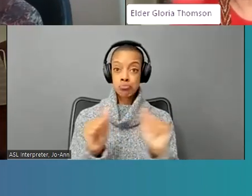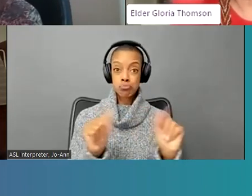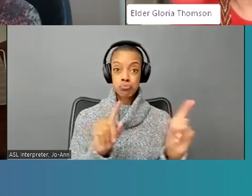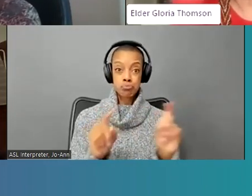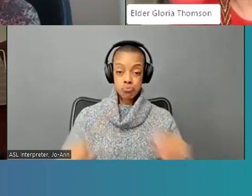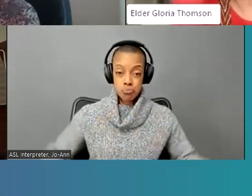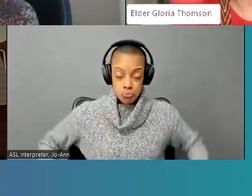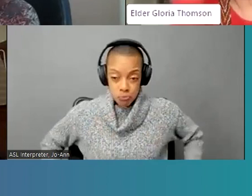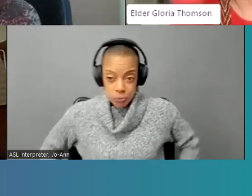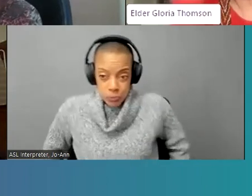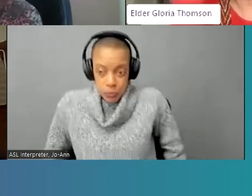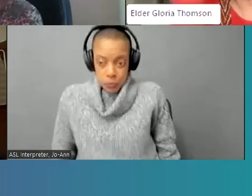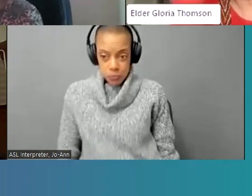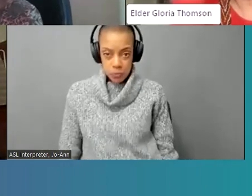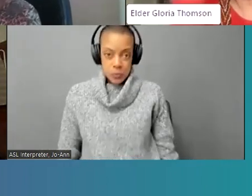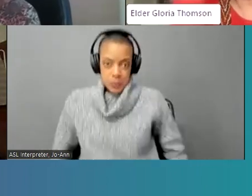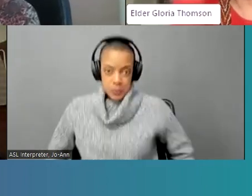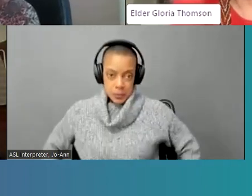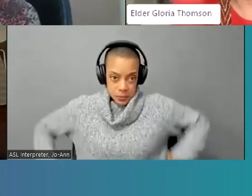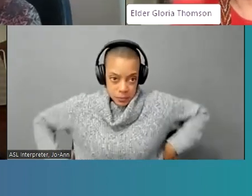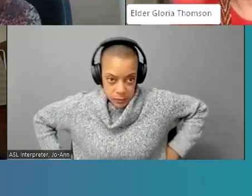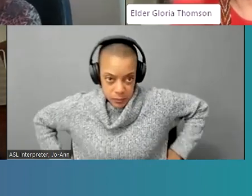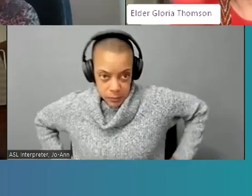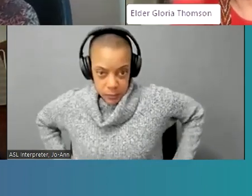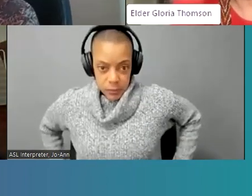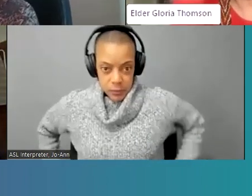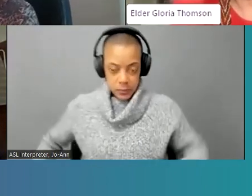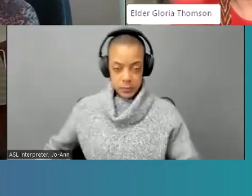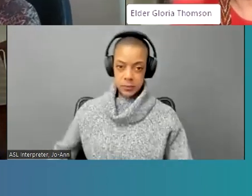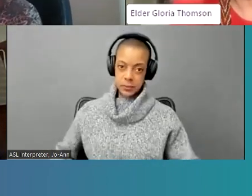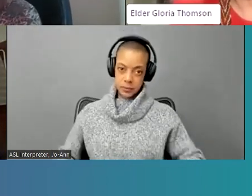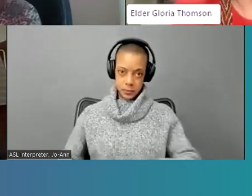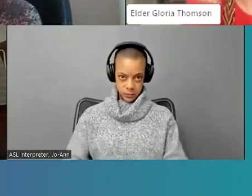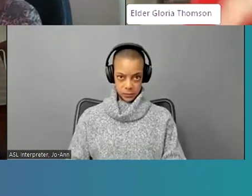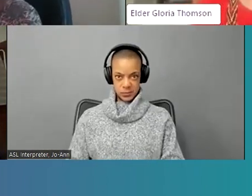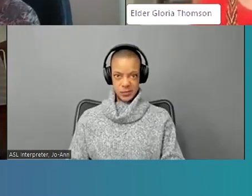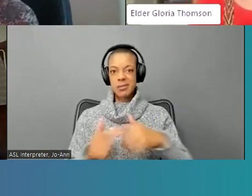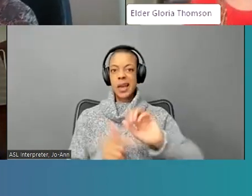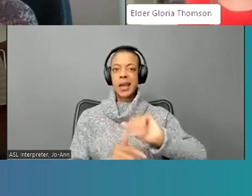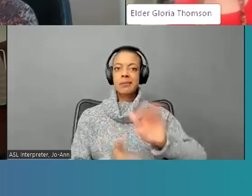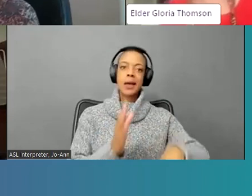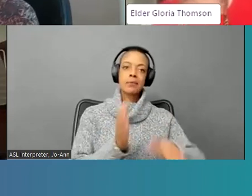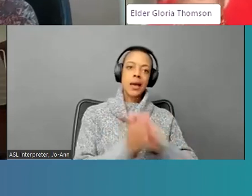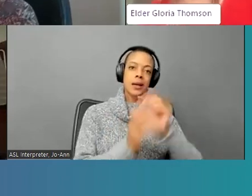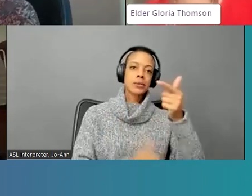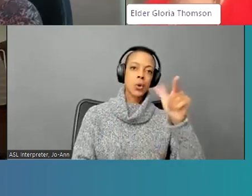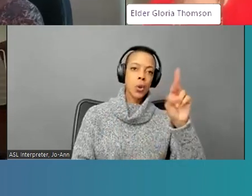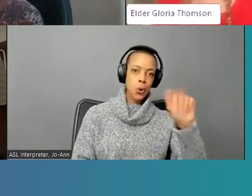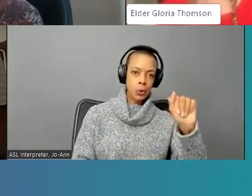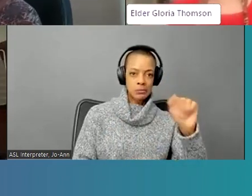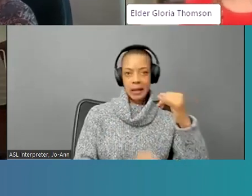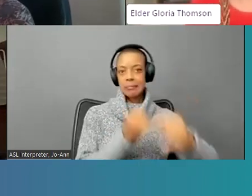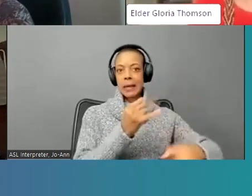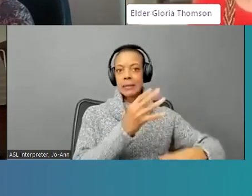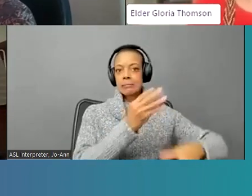I'm just gonna ask you one more, and then I'll get to Gloria to add anything if they want that you haven't, have you wanted to